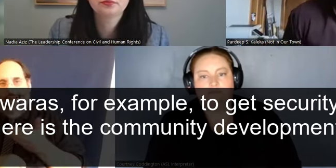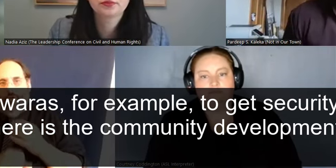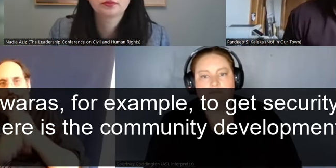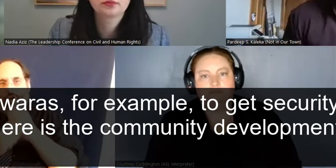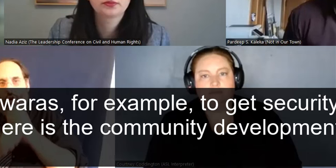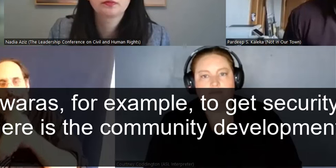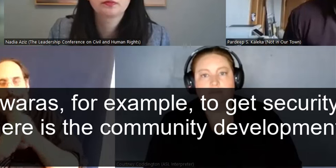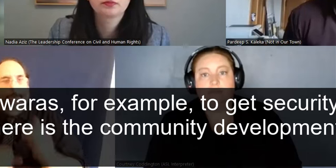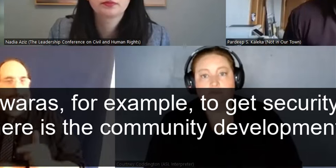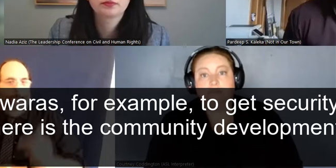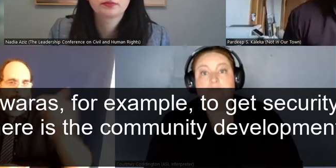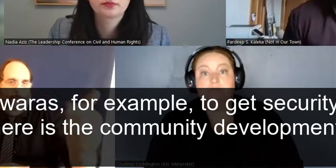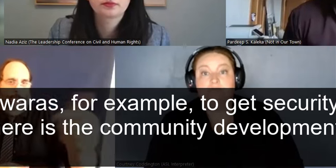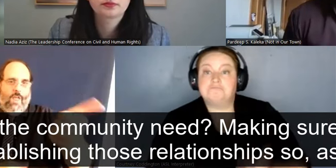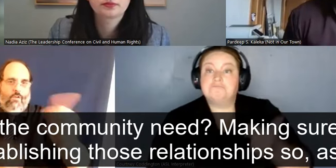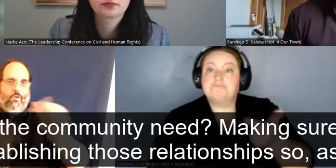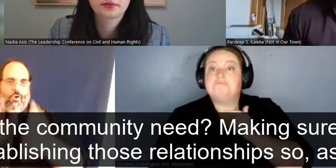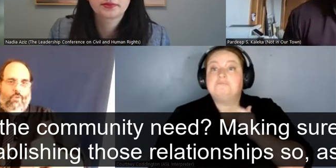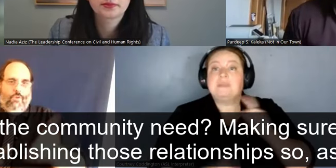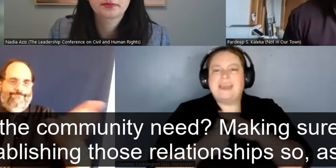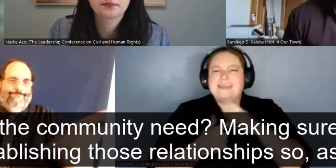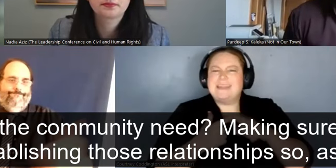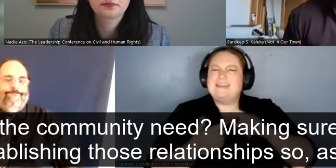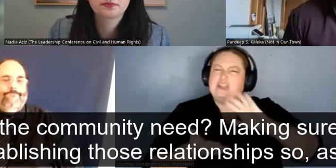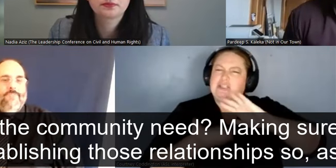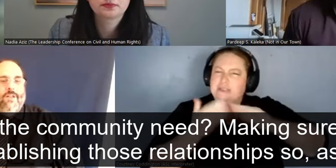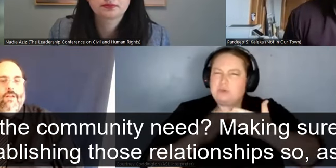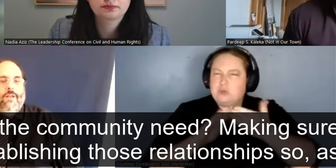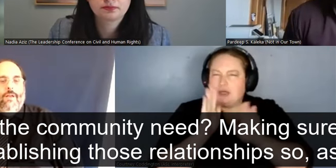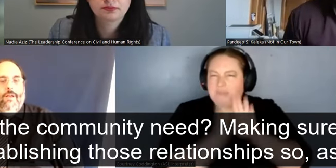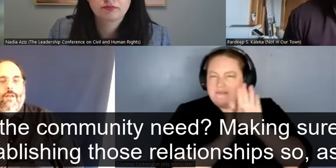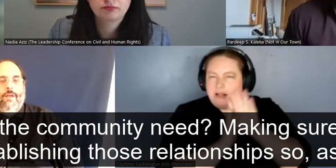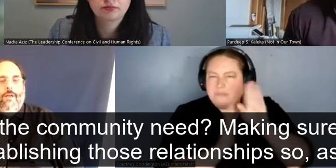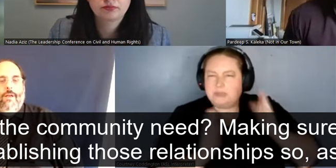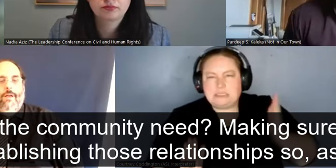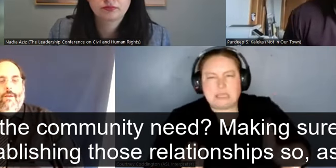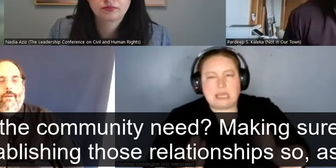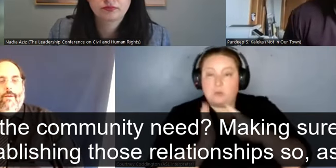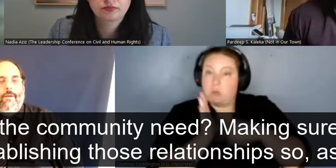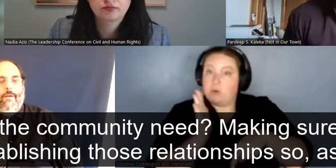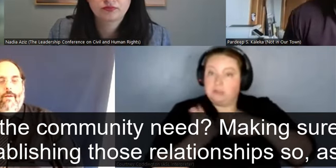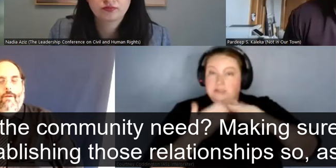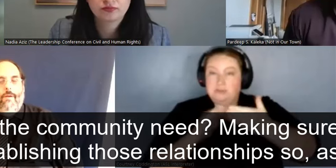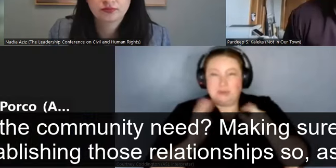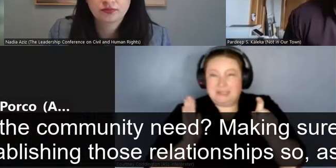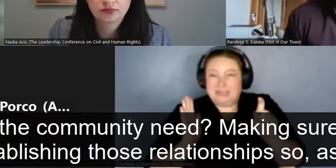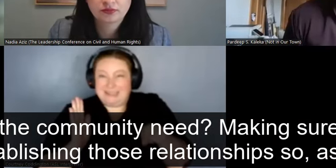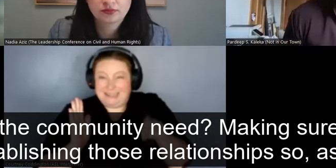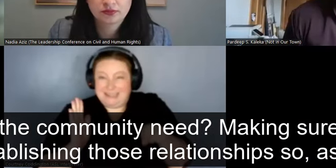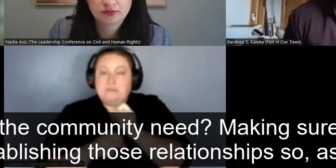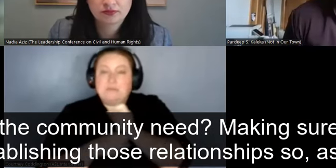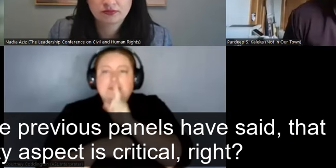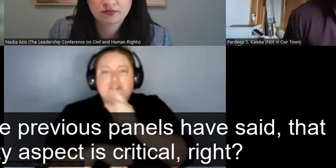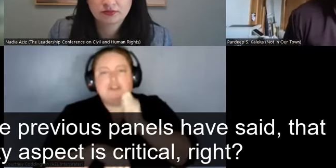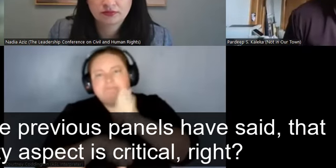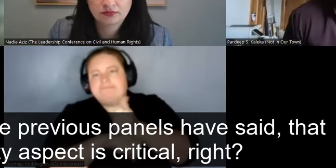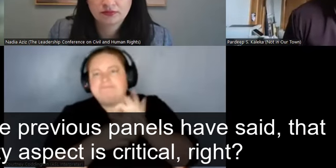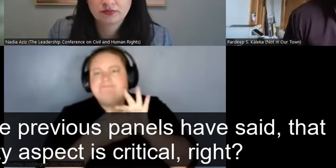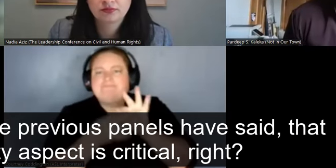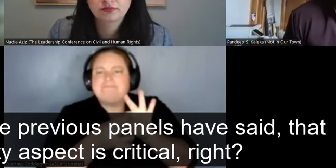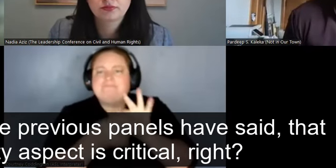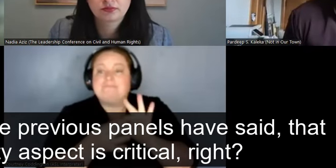then there's the community development side, right? What does the community need? Making sure we're establishing those relationships, as so many folks